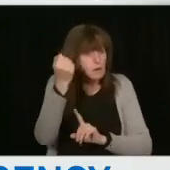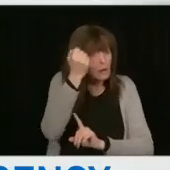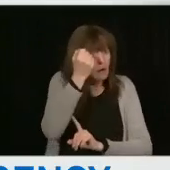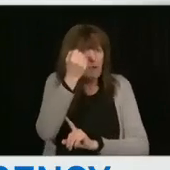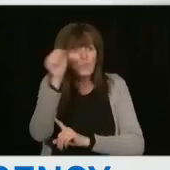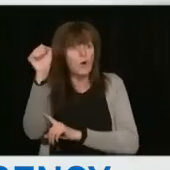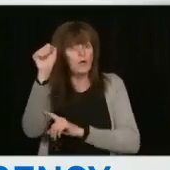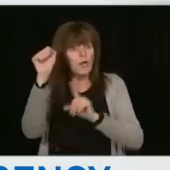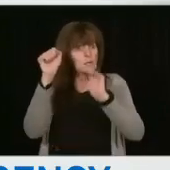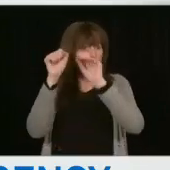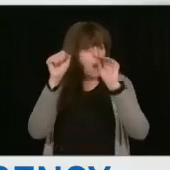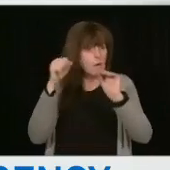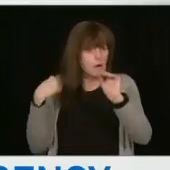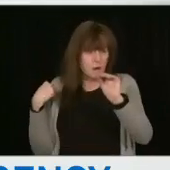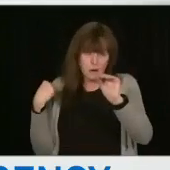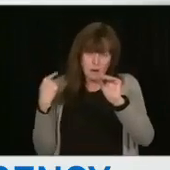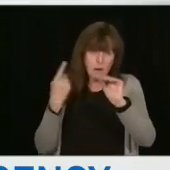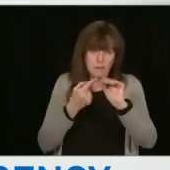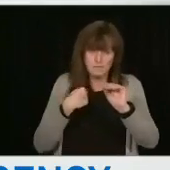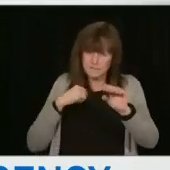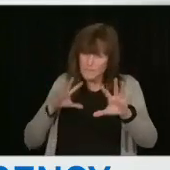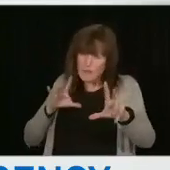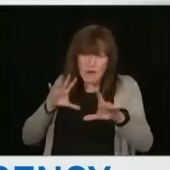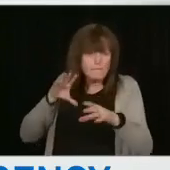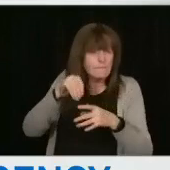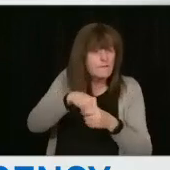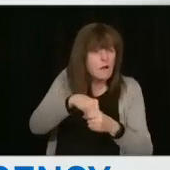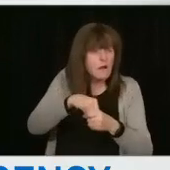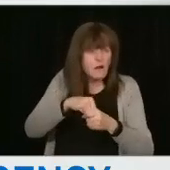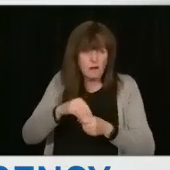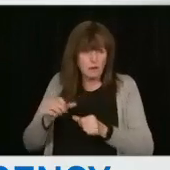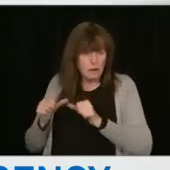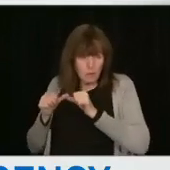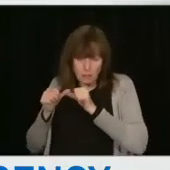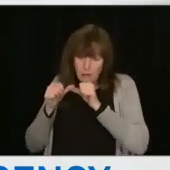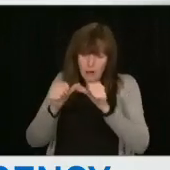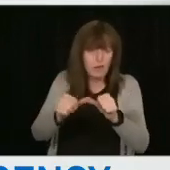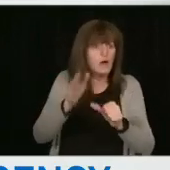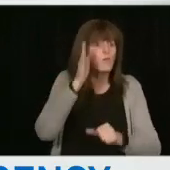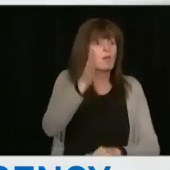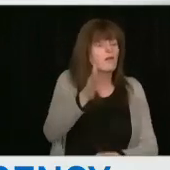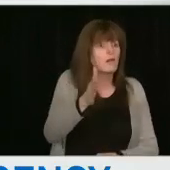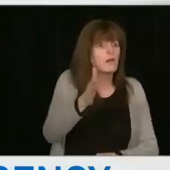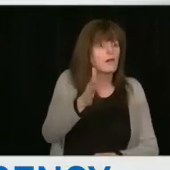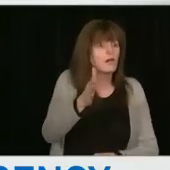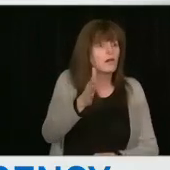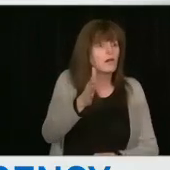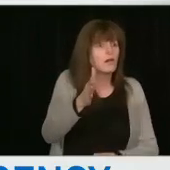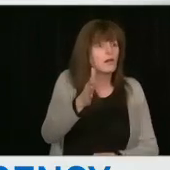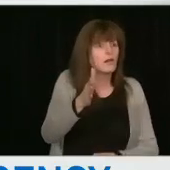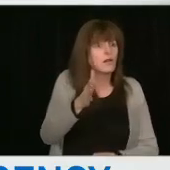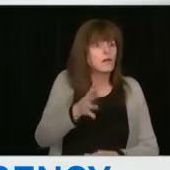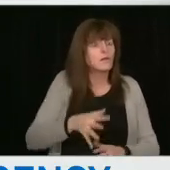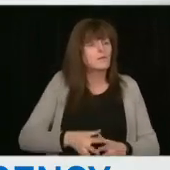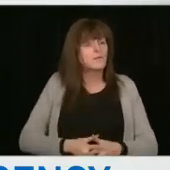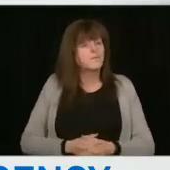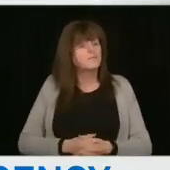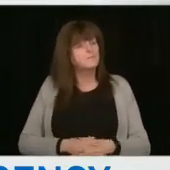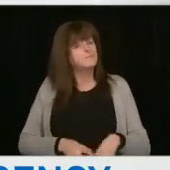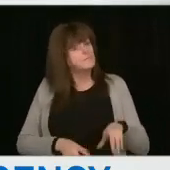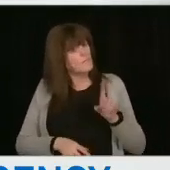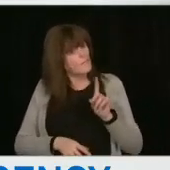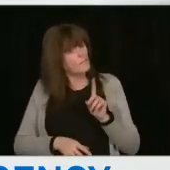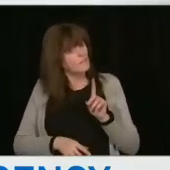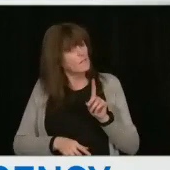Colin, I was at the cottage. I went out on my snowmobile. I take calls till 1 o'clock in the morning. I get